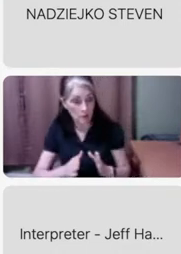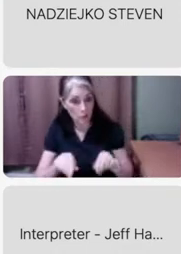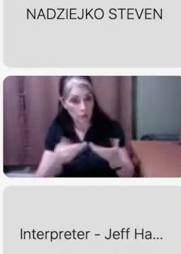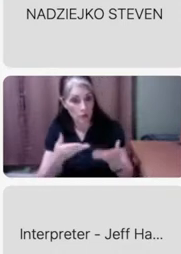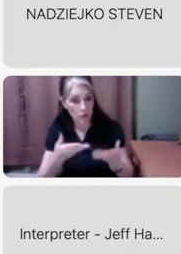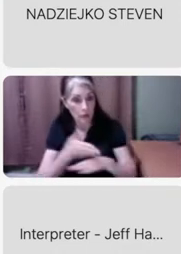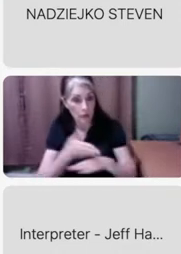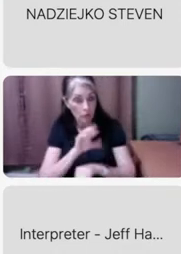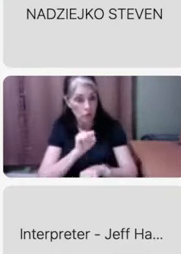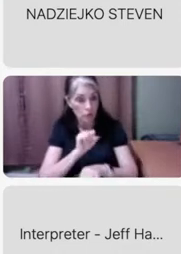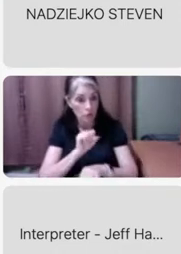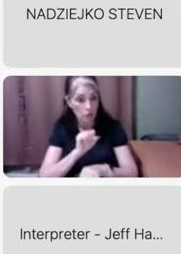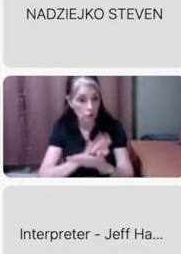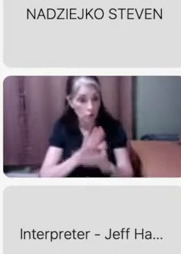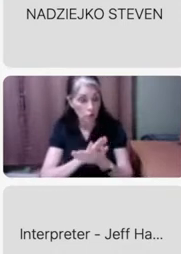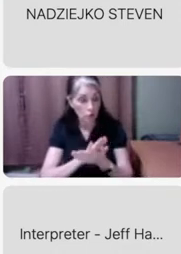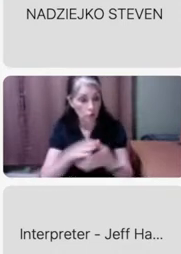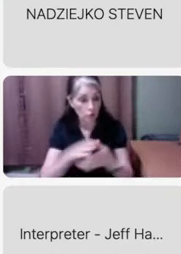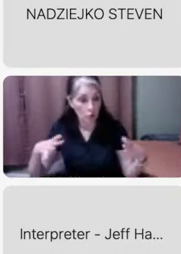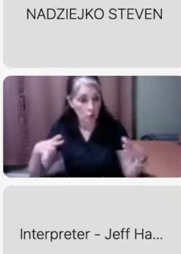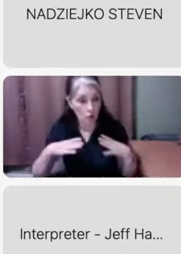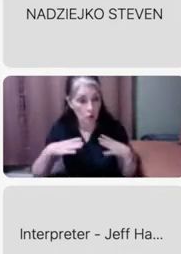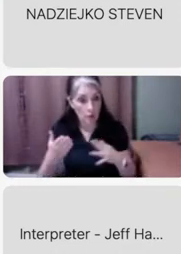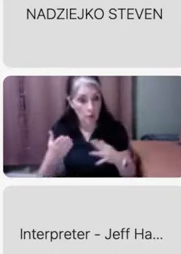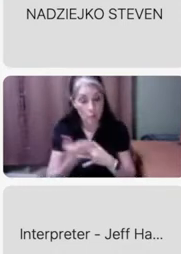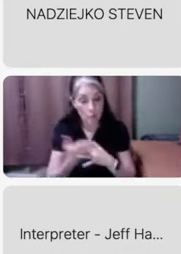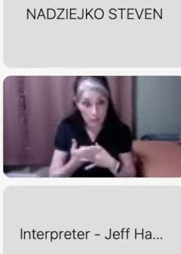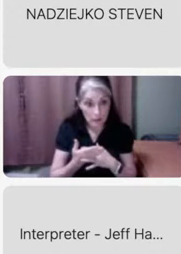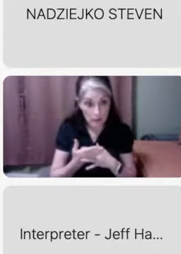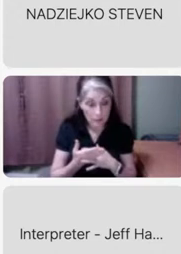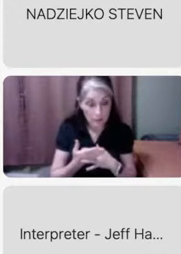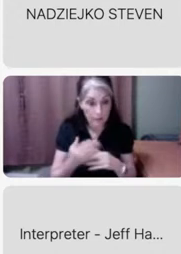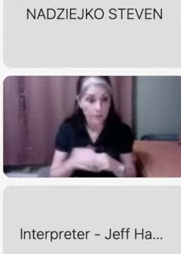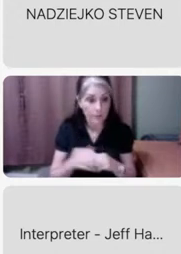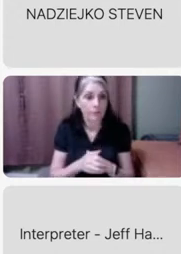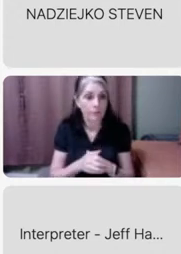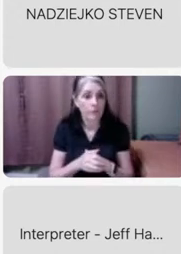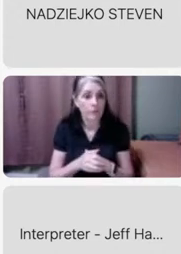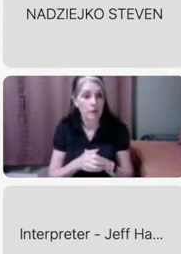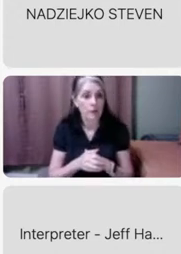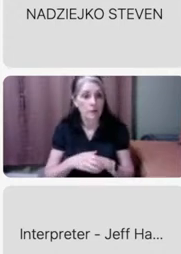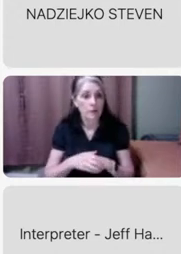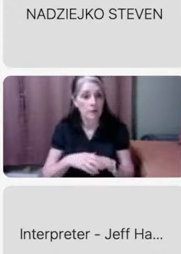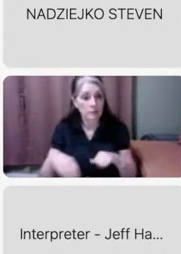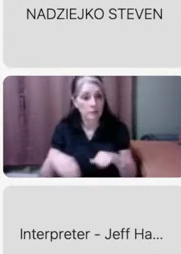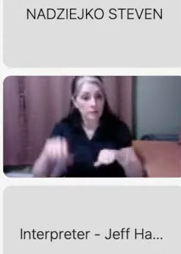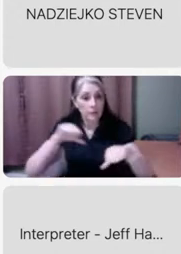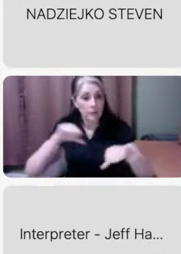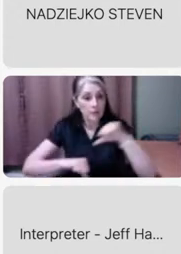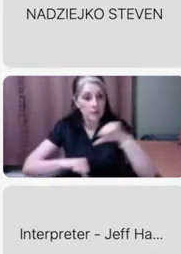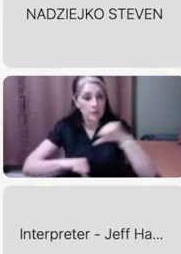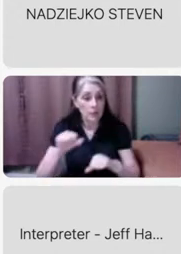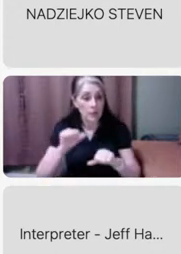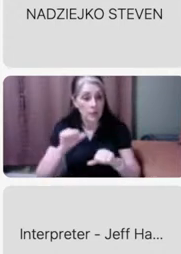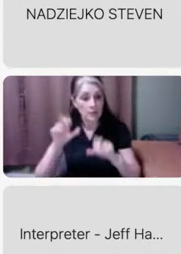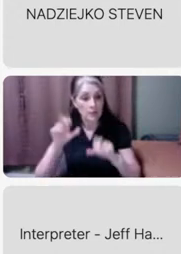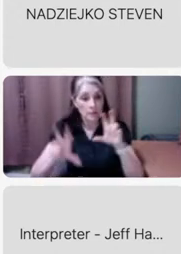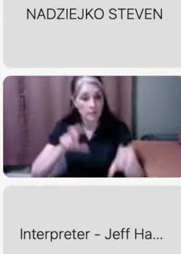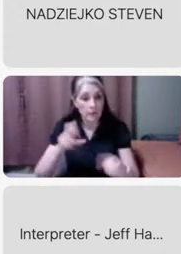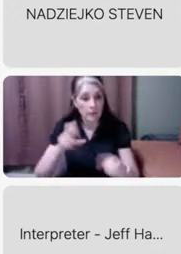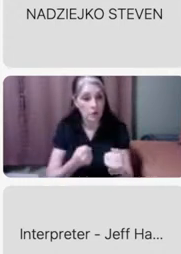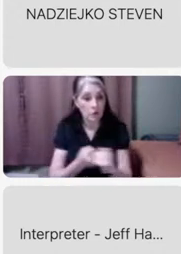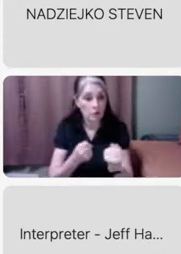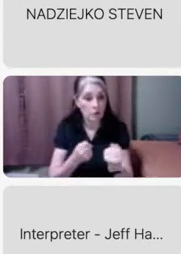during holidays and breaks sign fair support with our z fair license safety supplies for backpacks in the